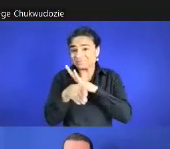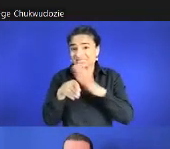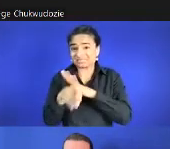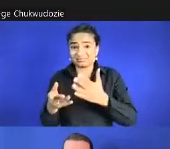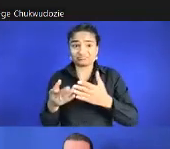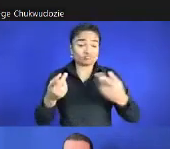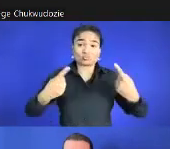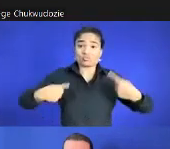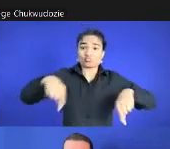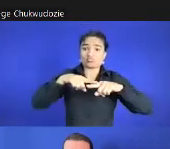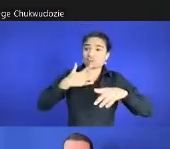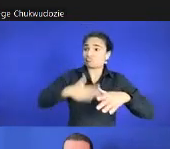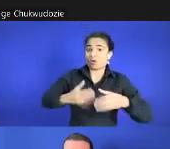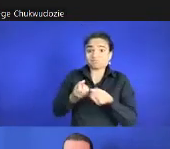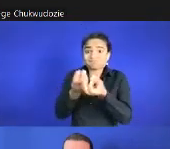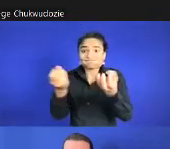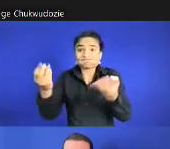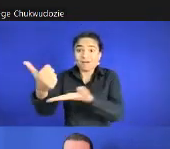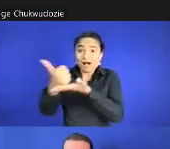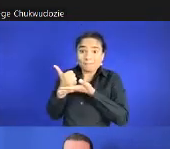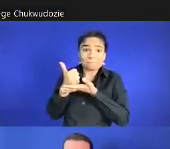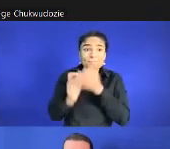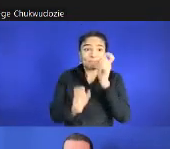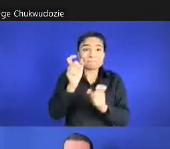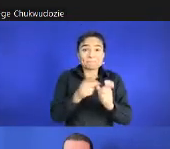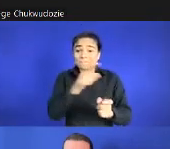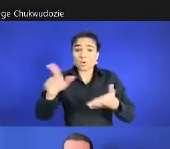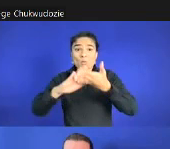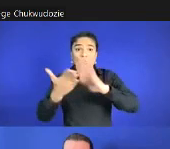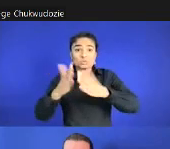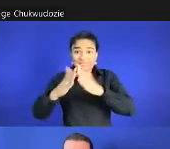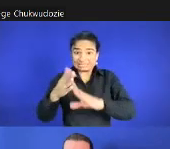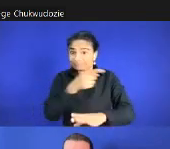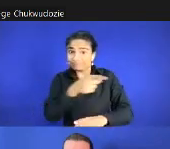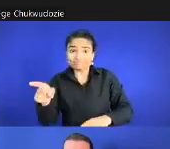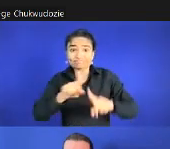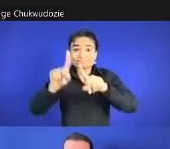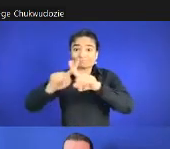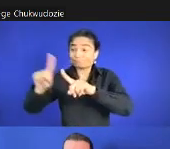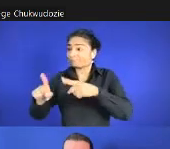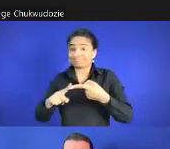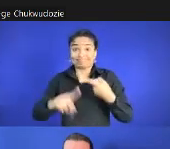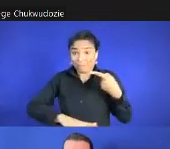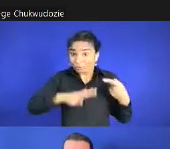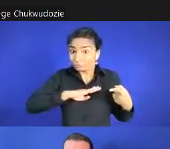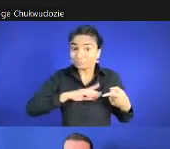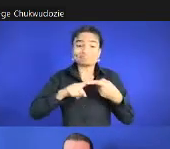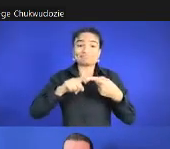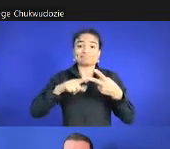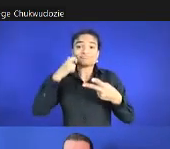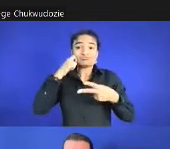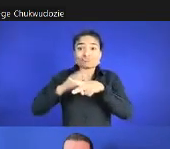different age, to people of different race, gender, disability? Because we can set up beautiful